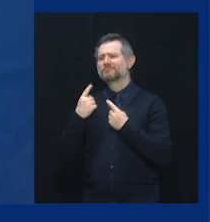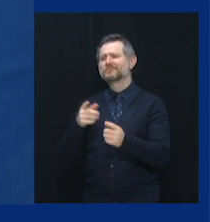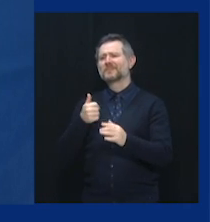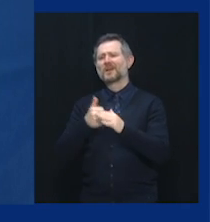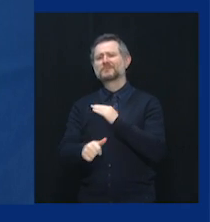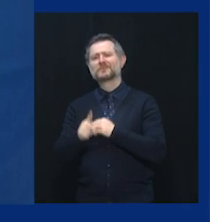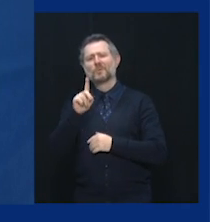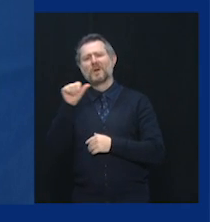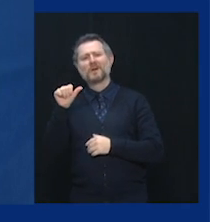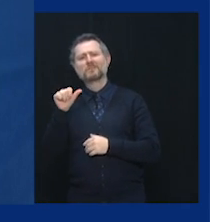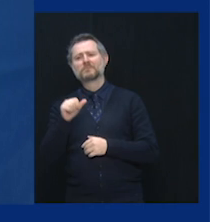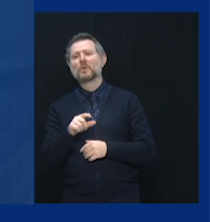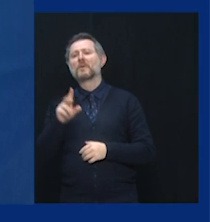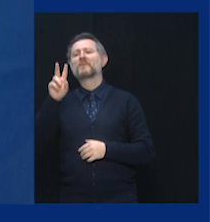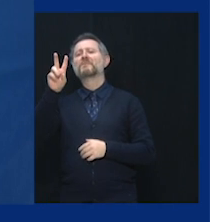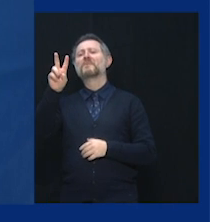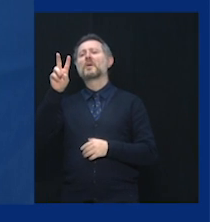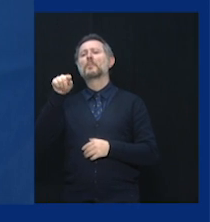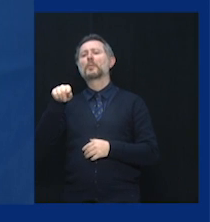2.1?